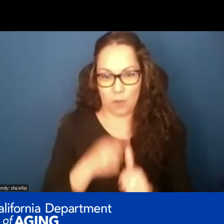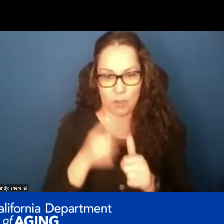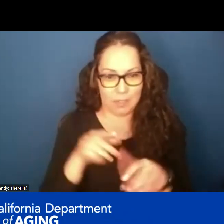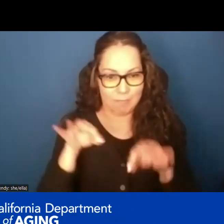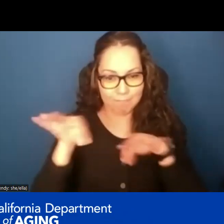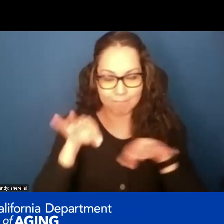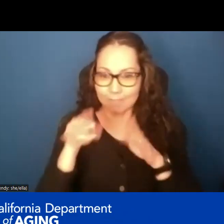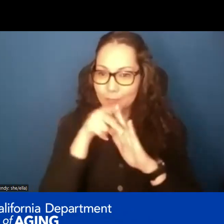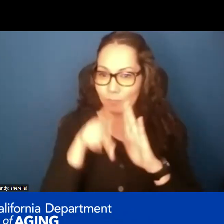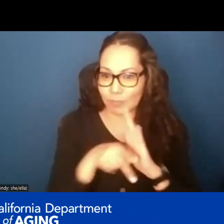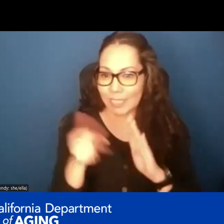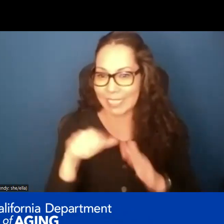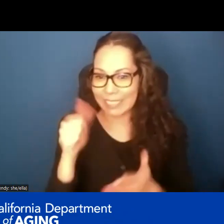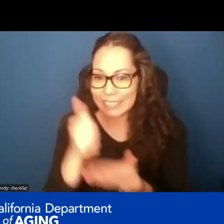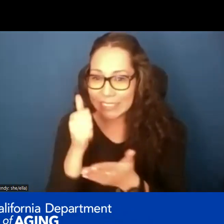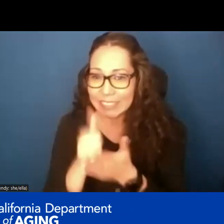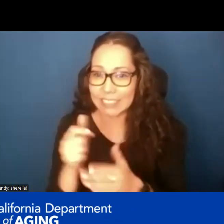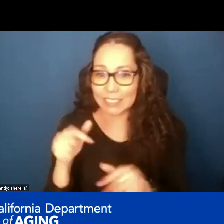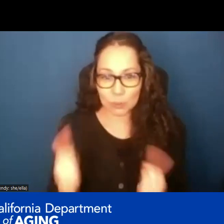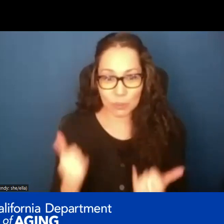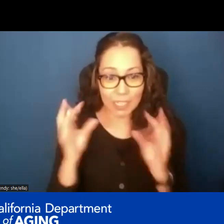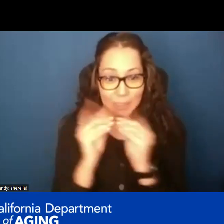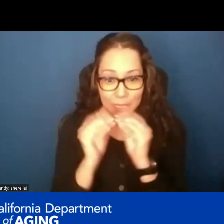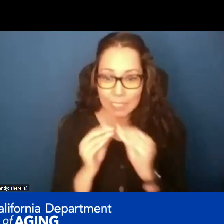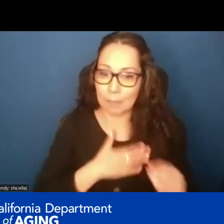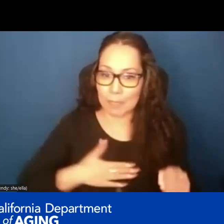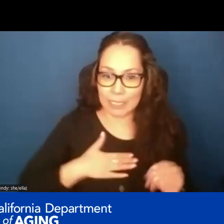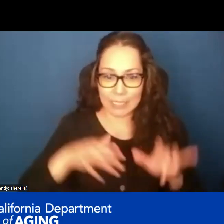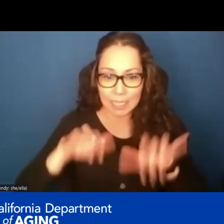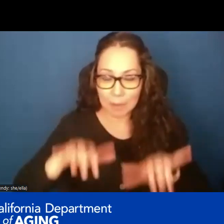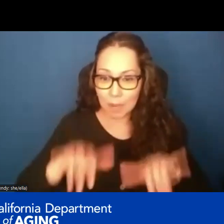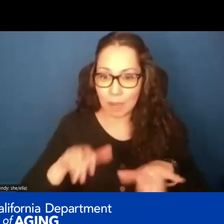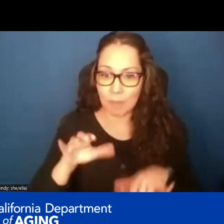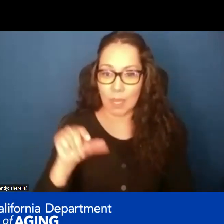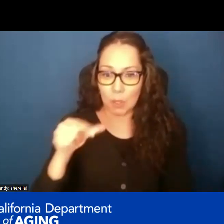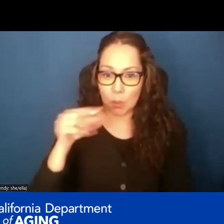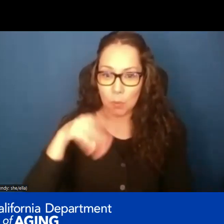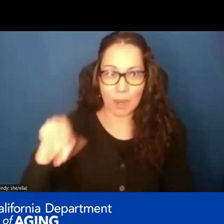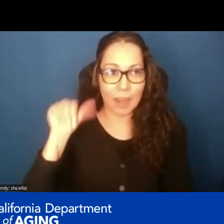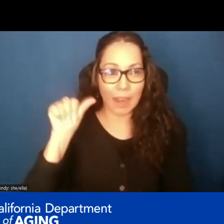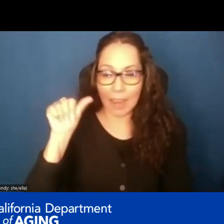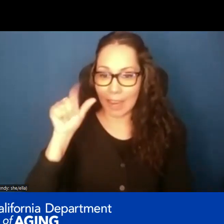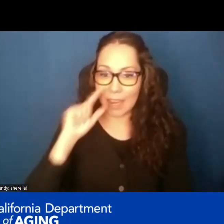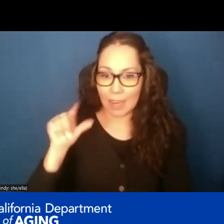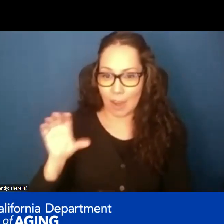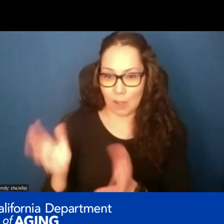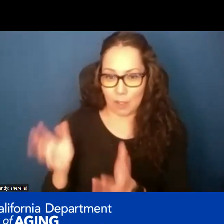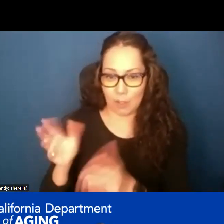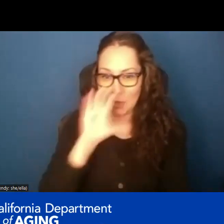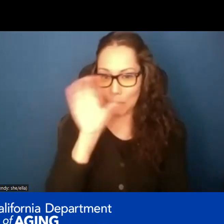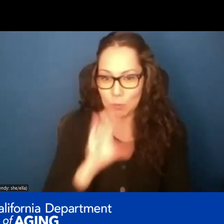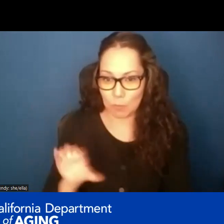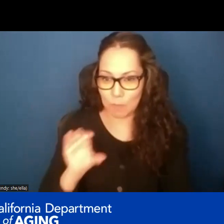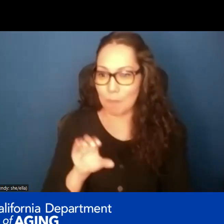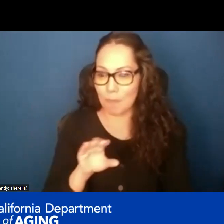If you need any assistance during today's meeting, please type your question into the Q&A box located on the Zoom panel at the bottom of your screen.